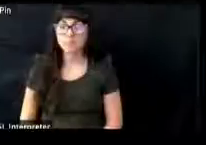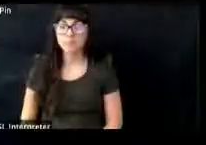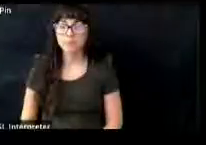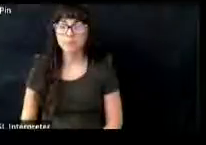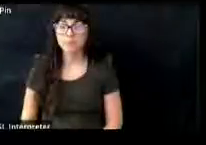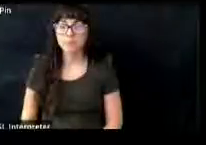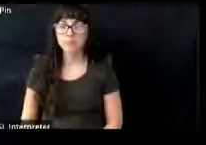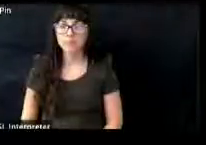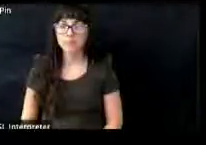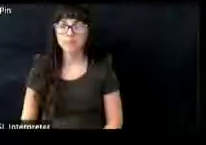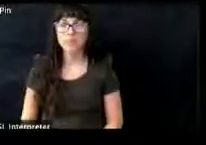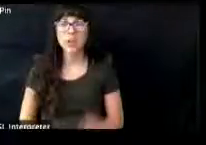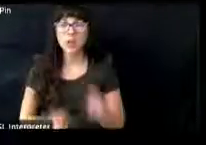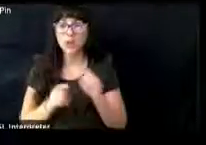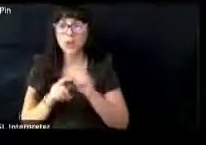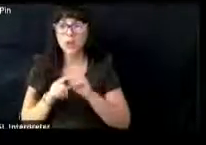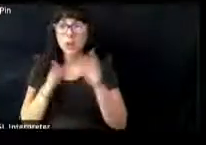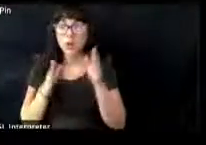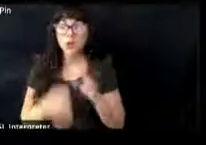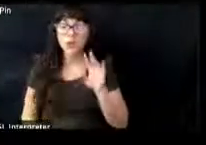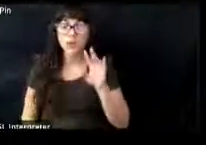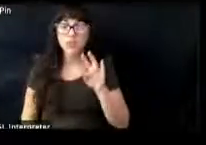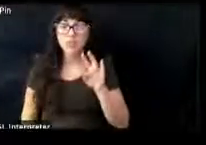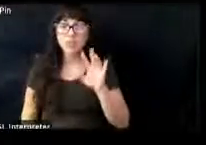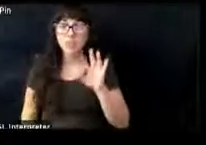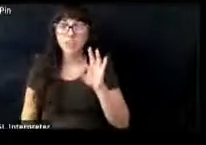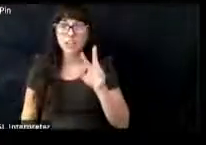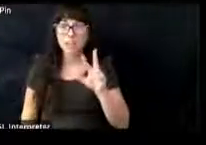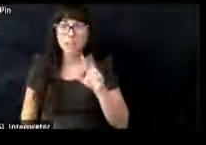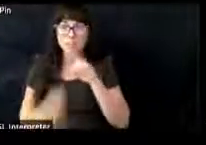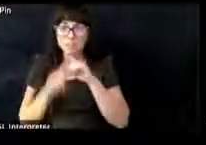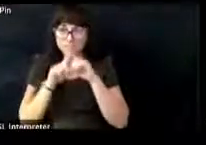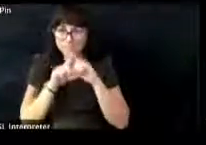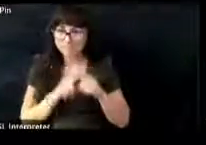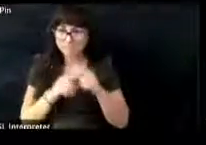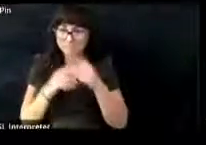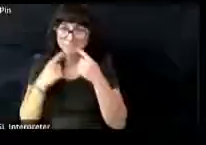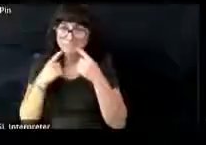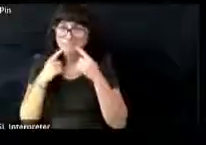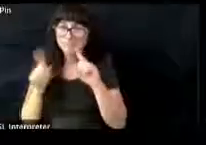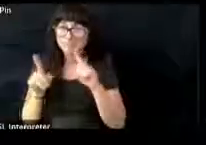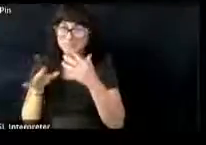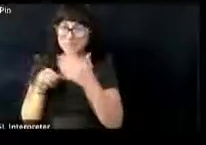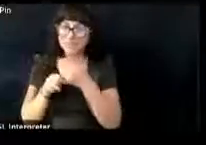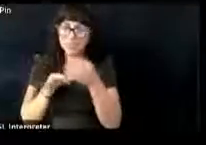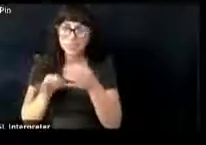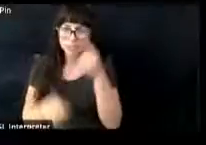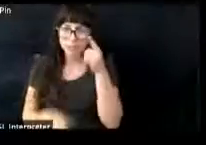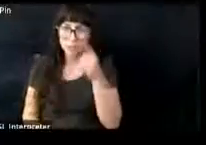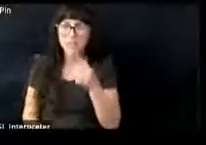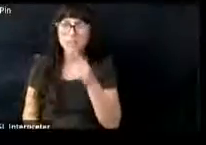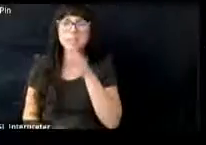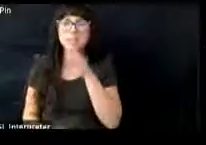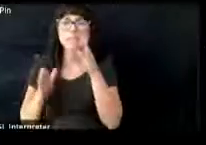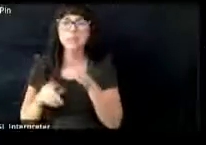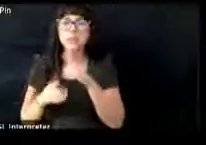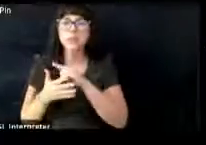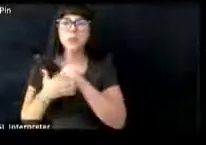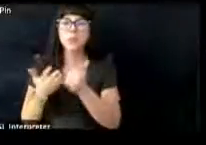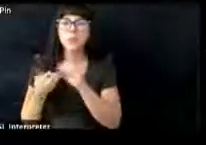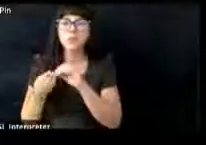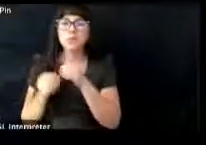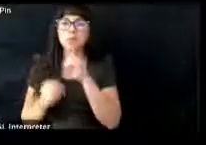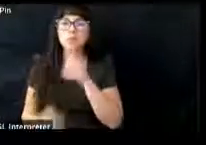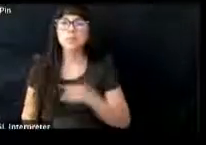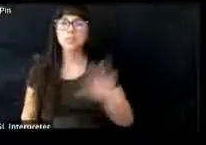Caller 7593, you are unmuted. I have a couple of brief instructions for you. Your speaker order number will be number 42. If you will